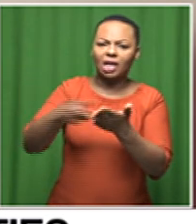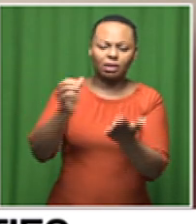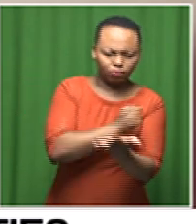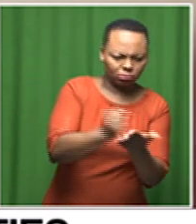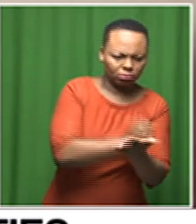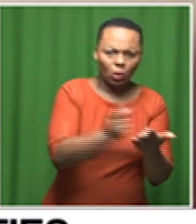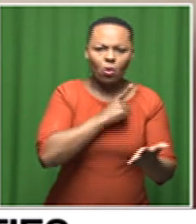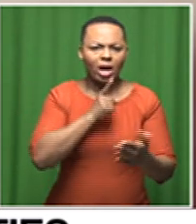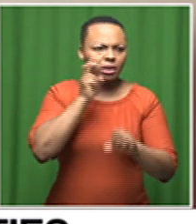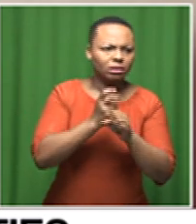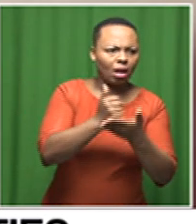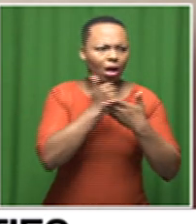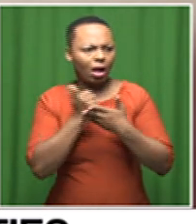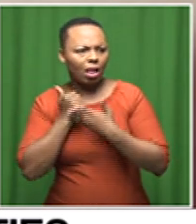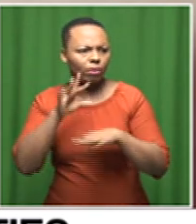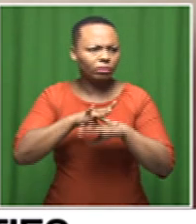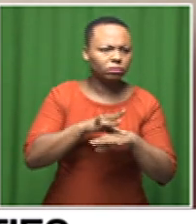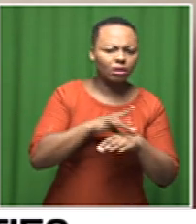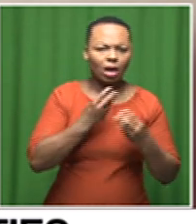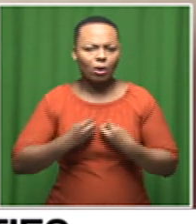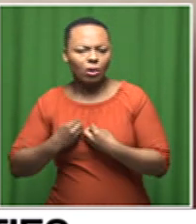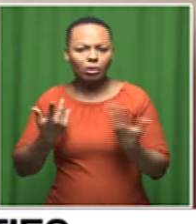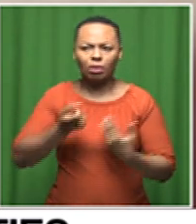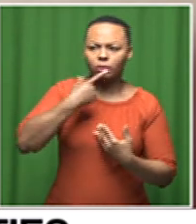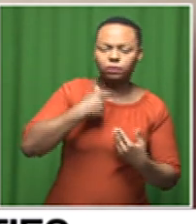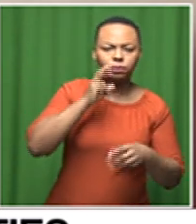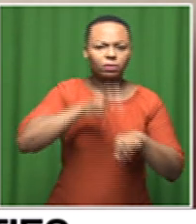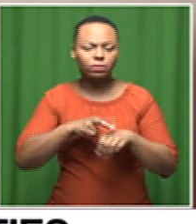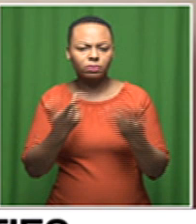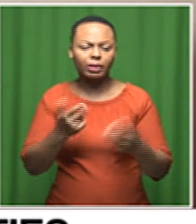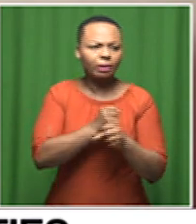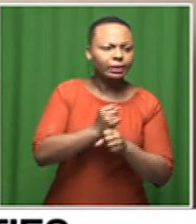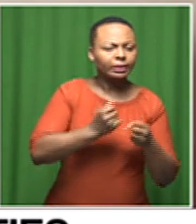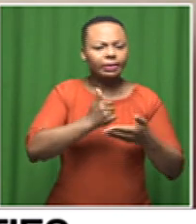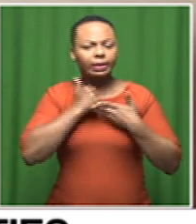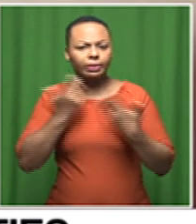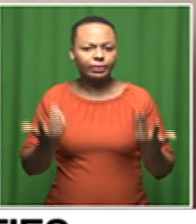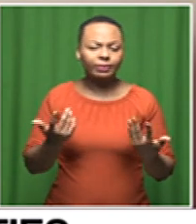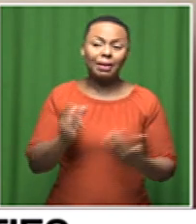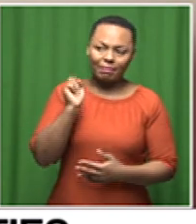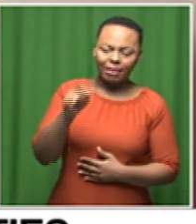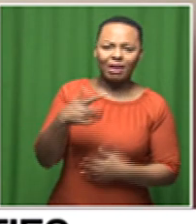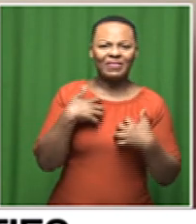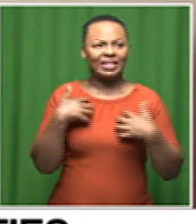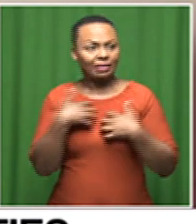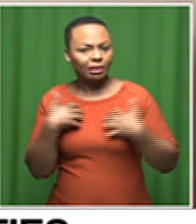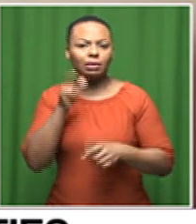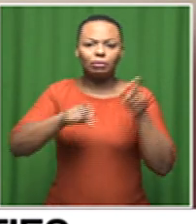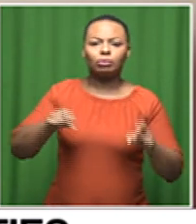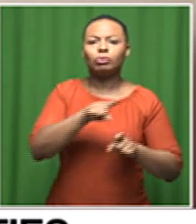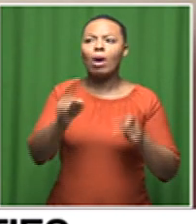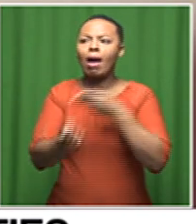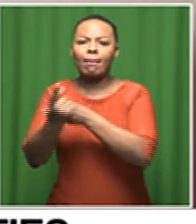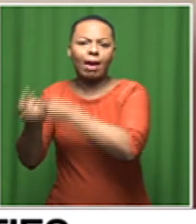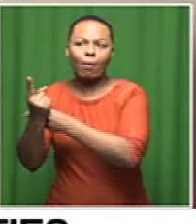so that they can be accepted at Barra and be given healthcare services. So that shows the level of frustration that people are